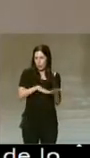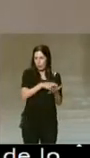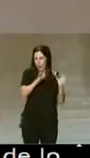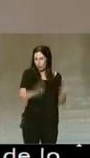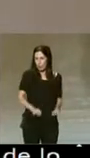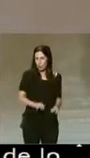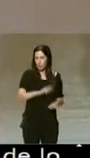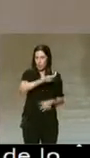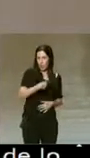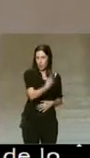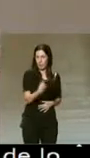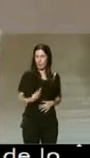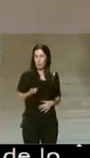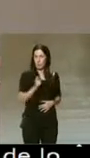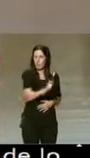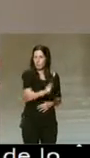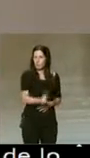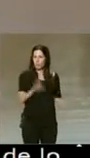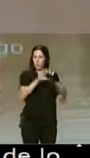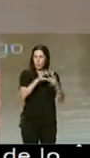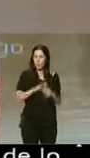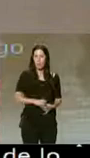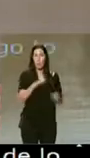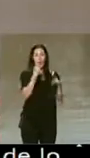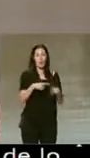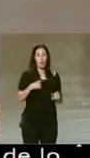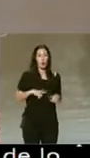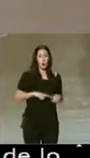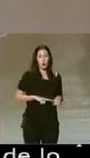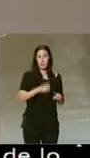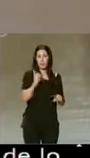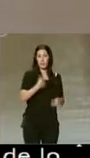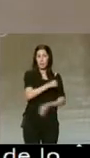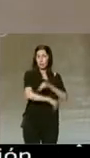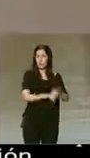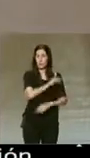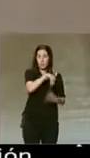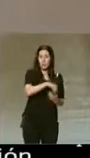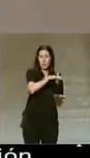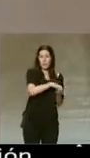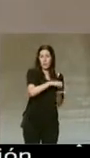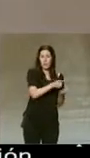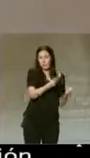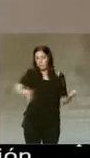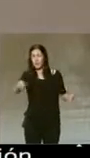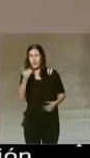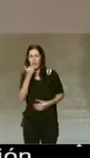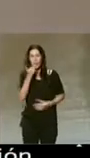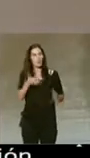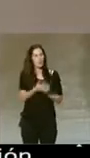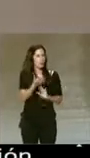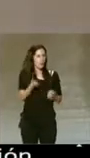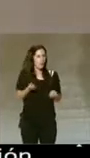salary, they go to work, and every transaction that we take out from the office to the ATM is